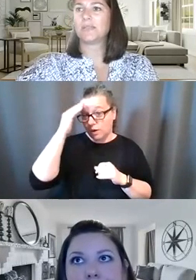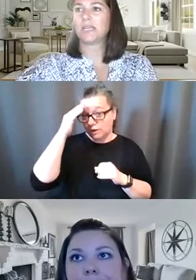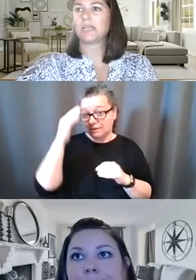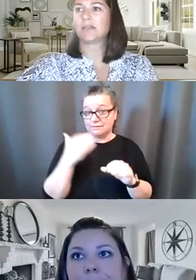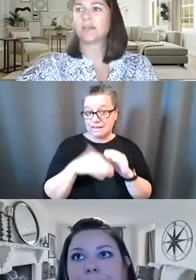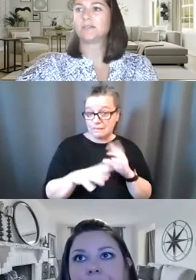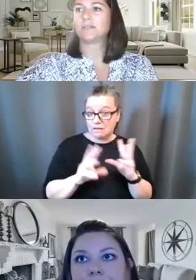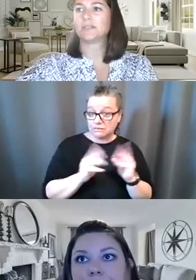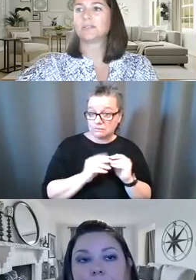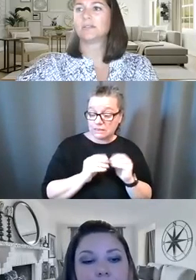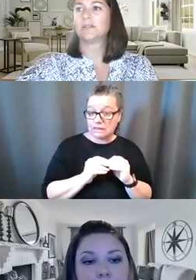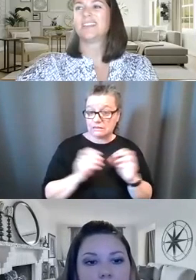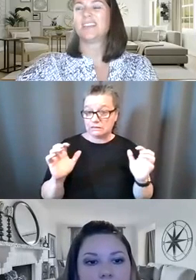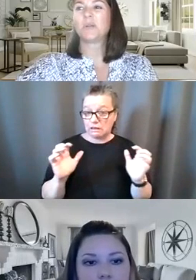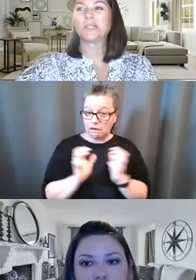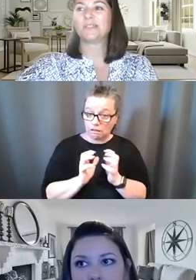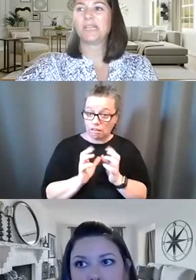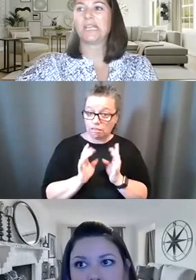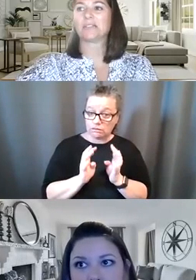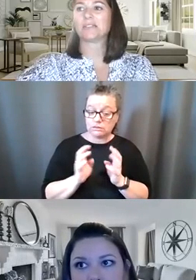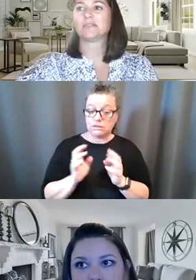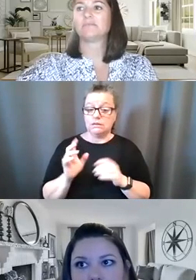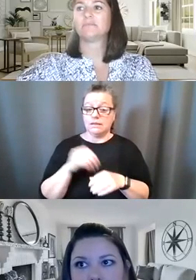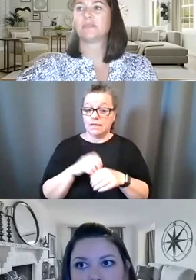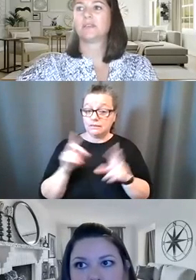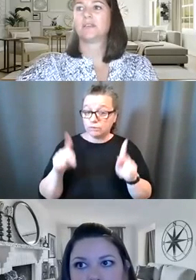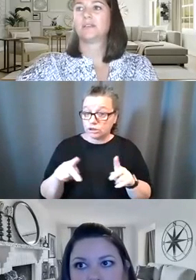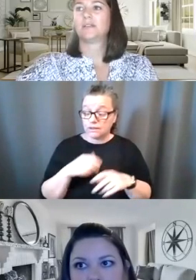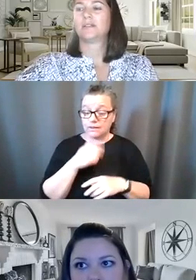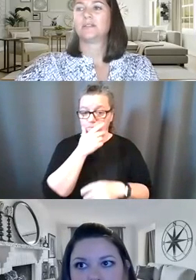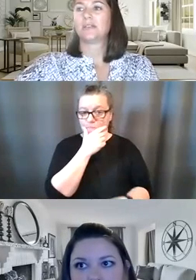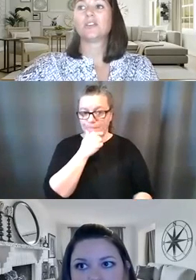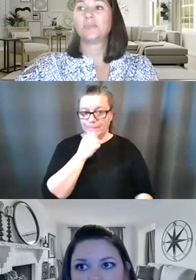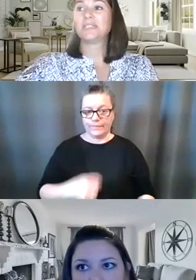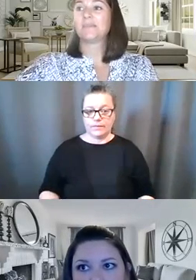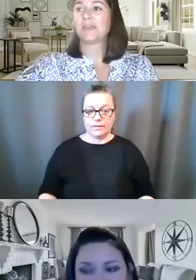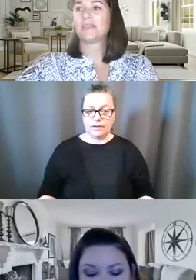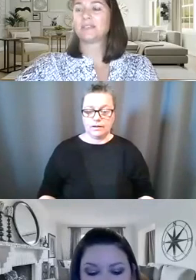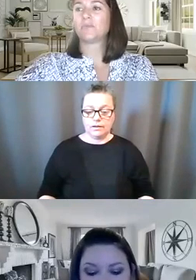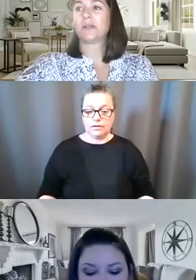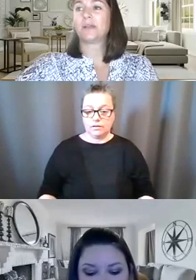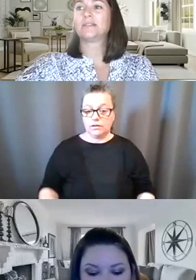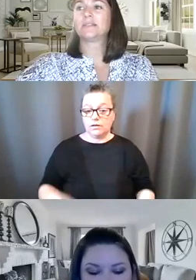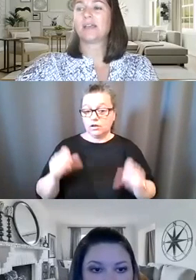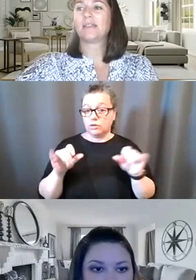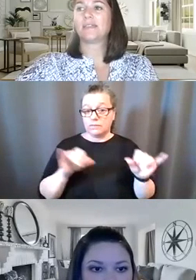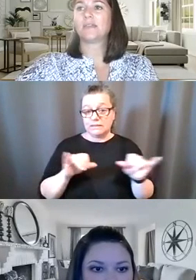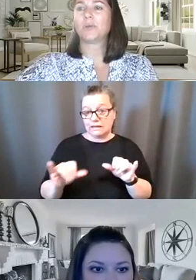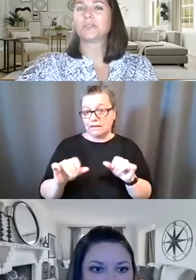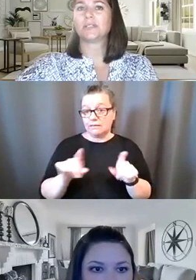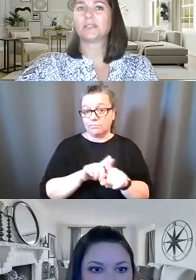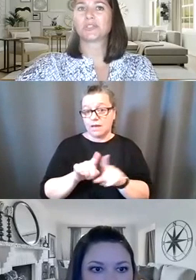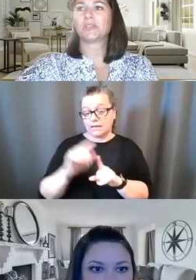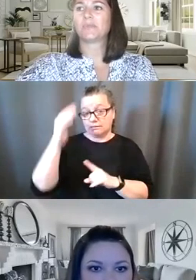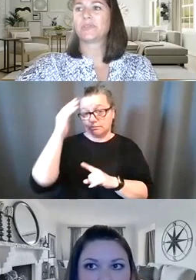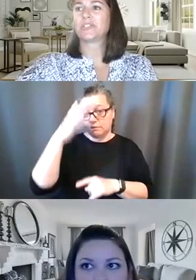Emails, meetings, huddles, in-person meetings? It could be same method as awareness. I like the